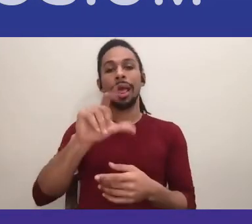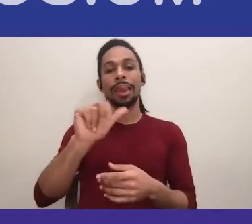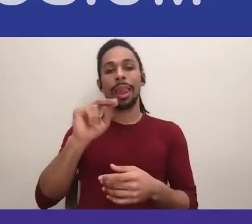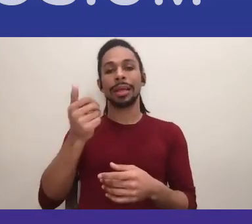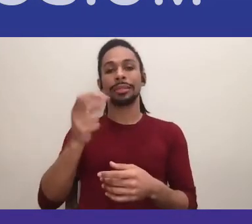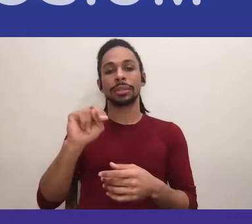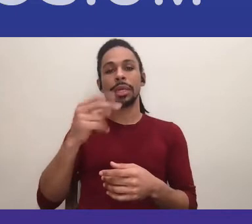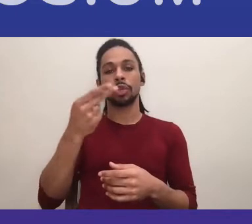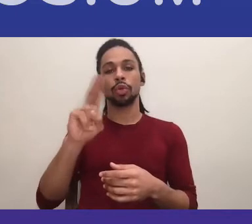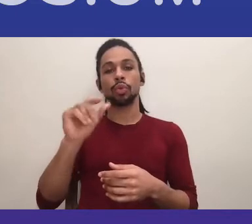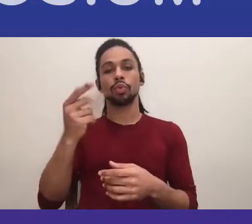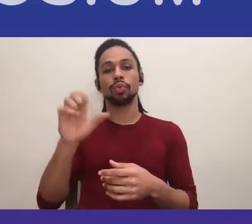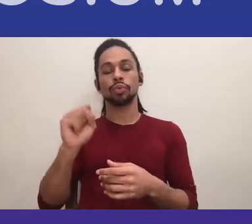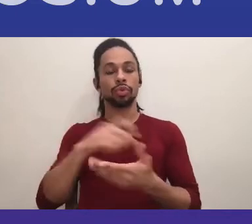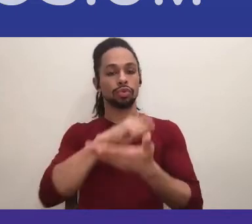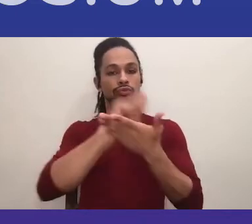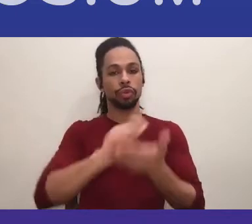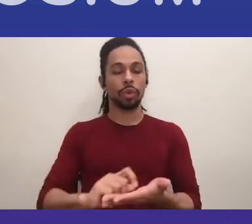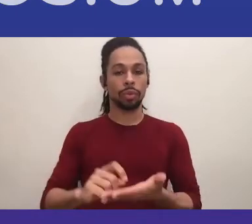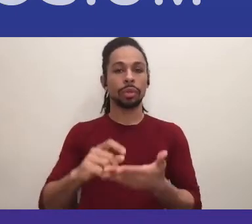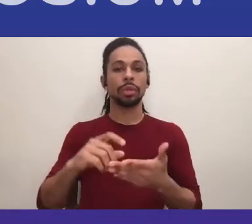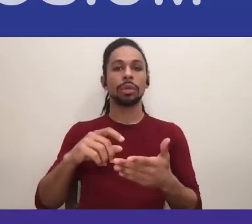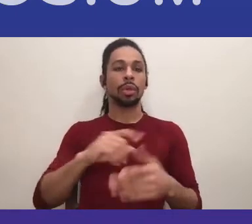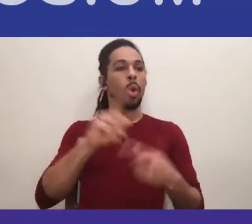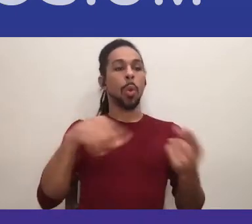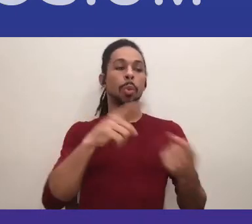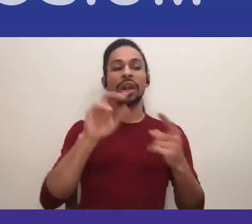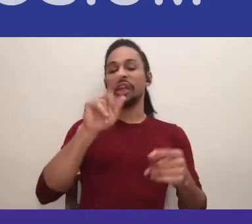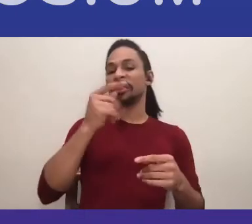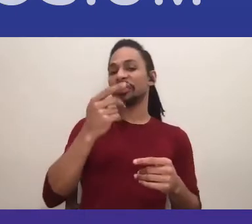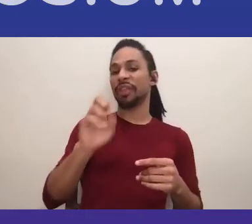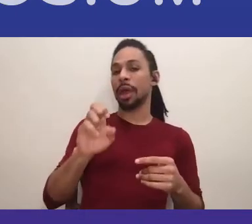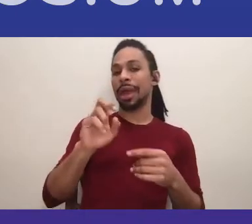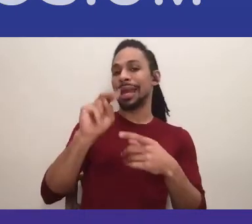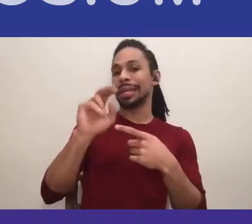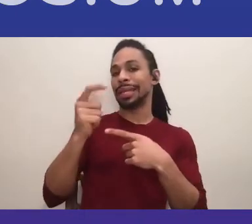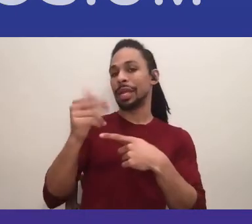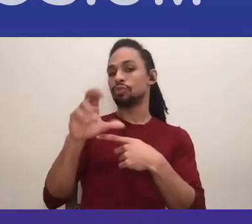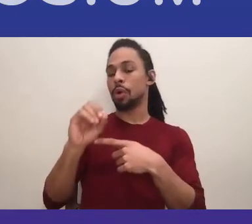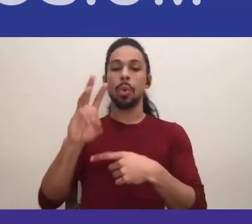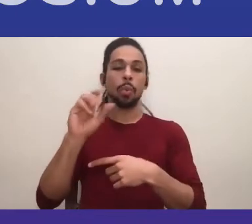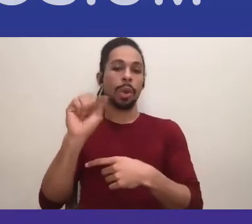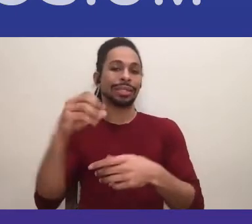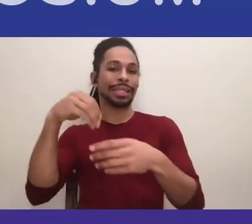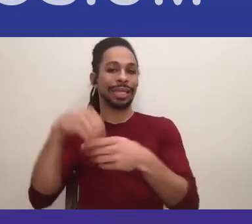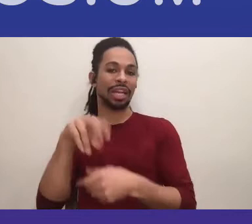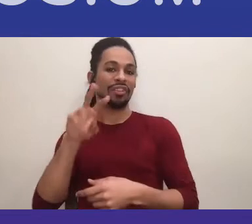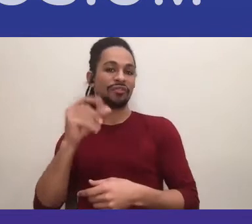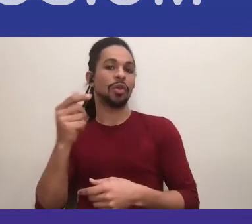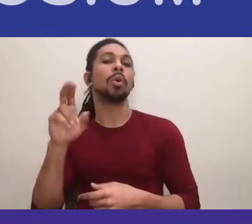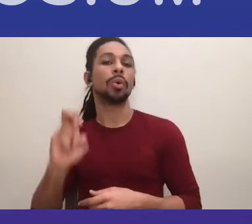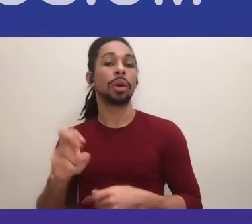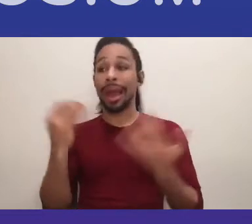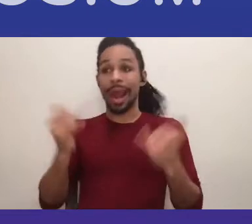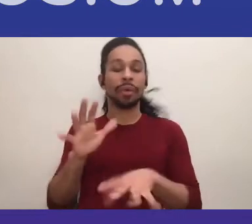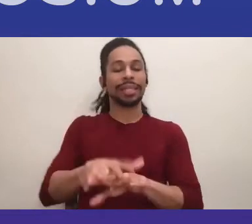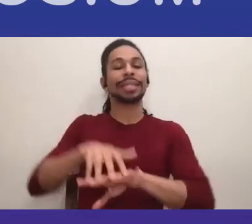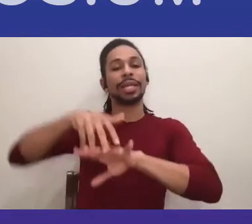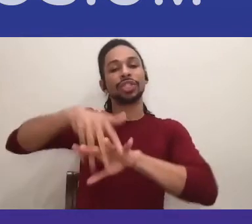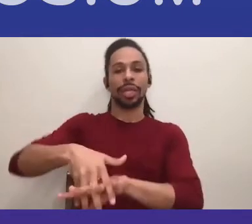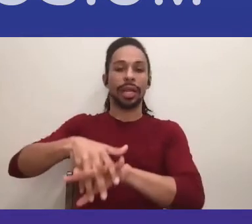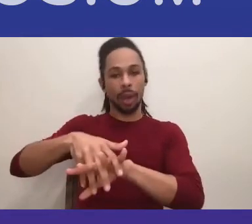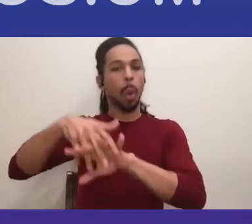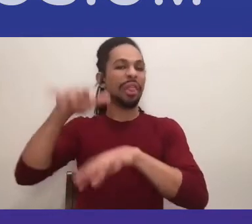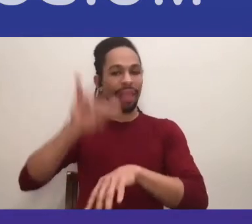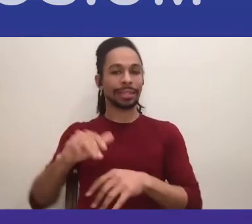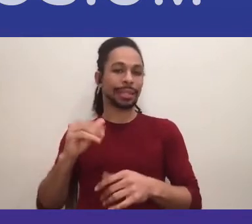century ago when the Negro was in vogue, you know, and thinking about how indigeneity is in vogue perhaps now. Do you know what I'm saying?